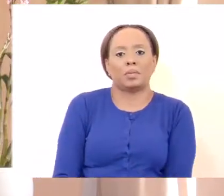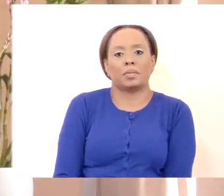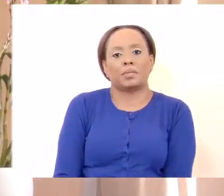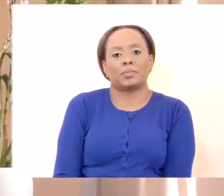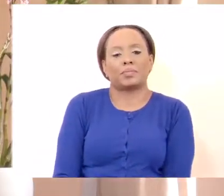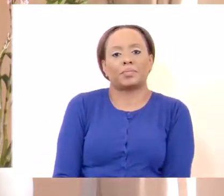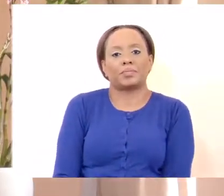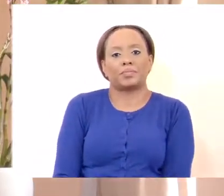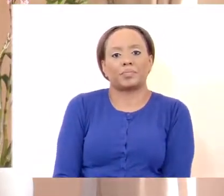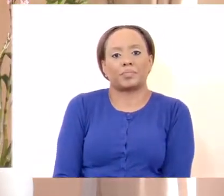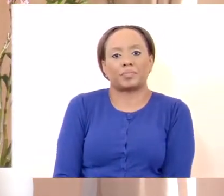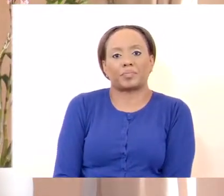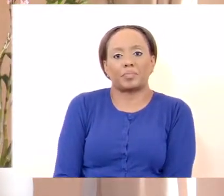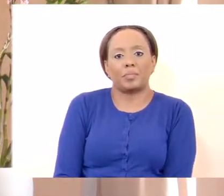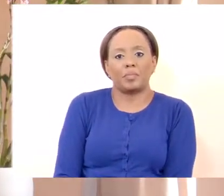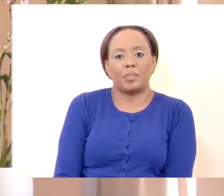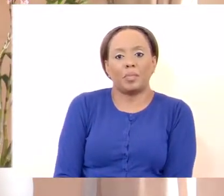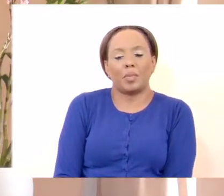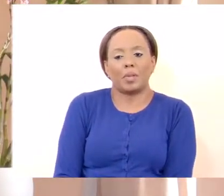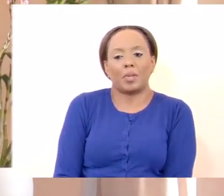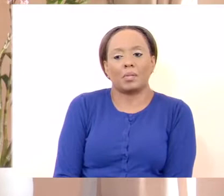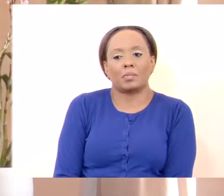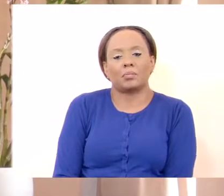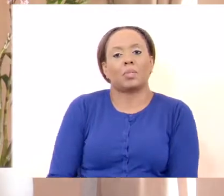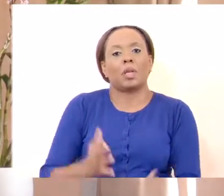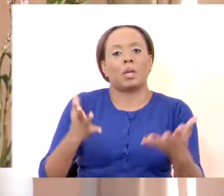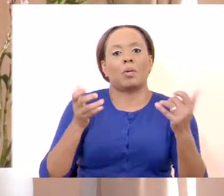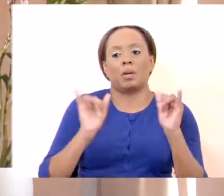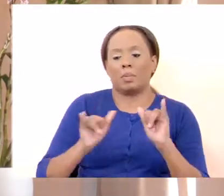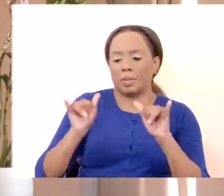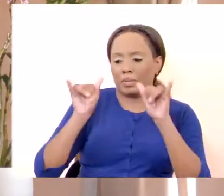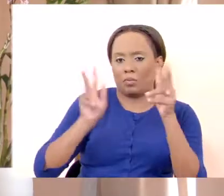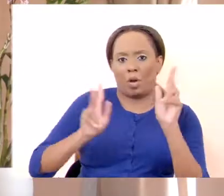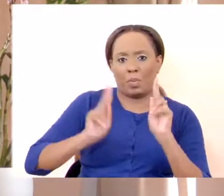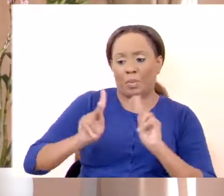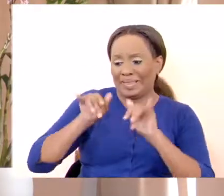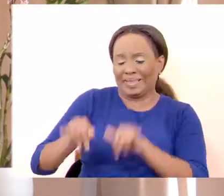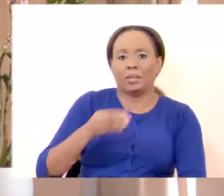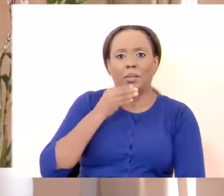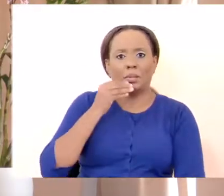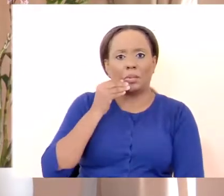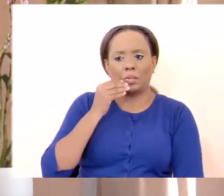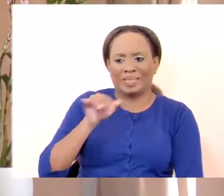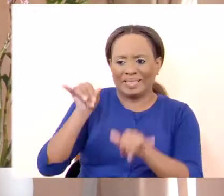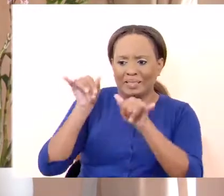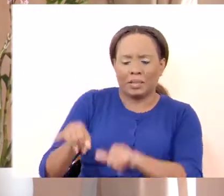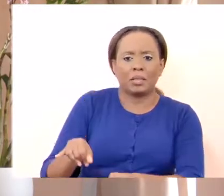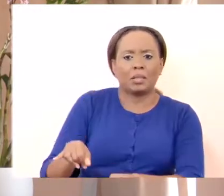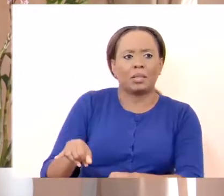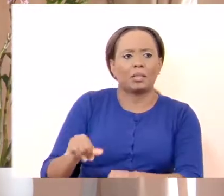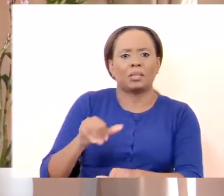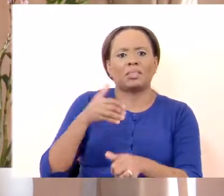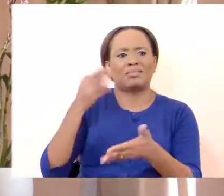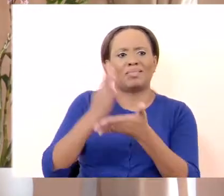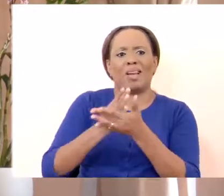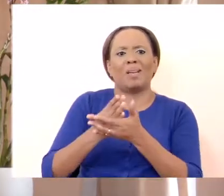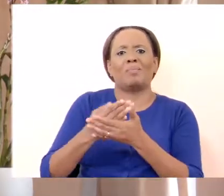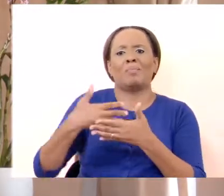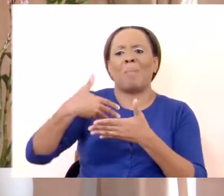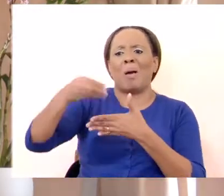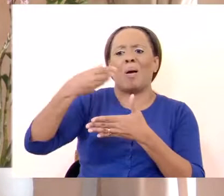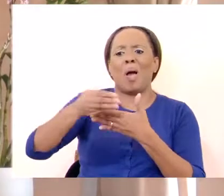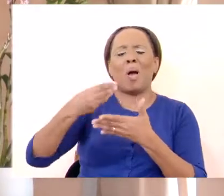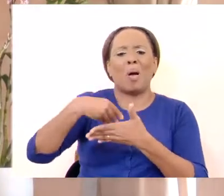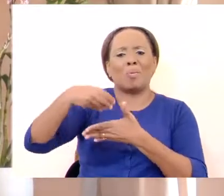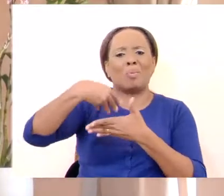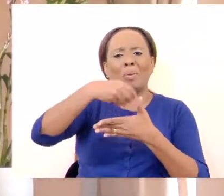Ensuring enforcement during lockdown to restrict movement, as we know that this will help to curtail further spread.